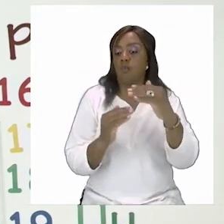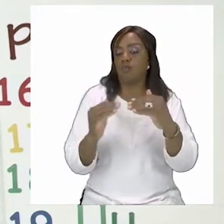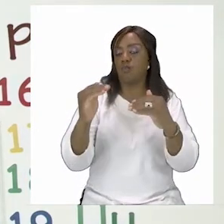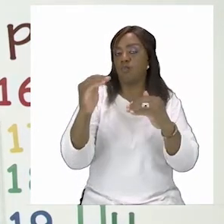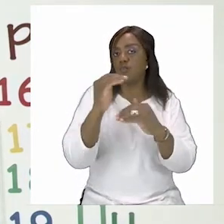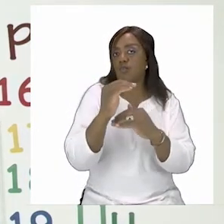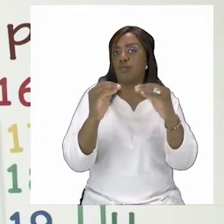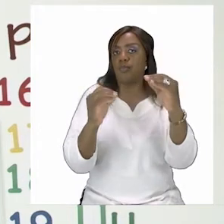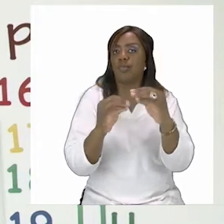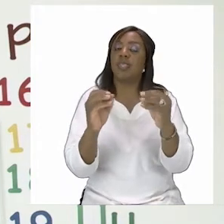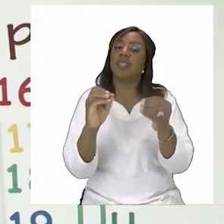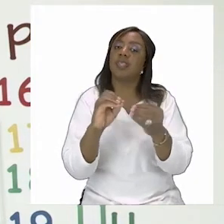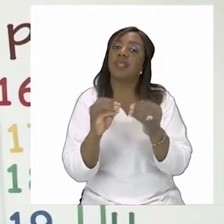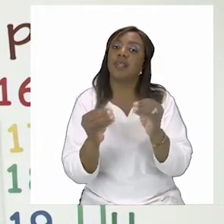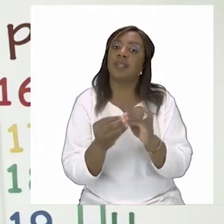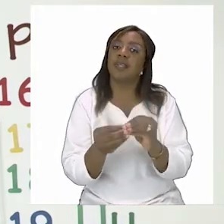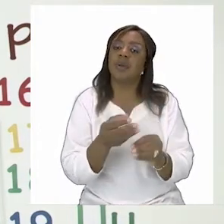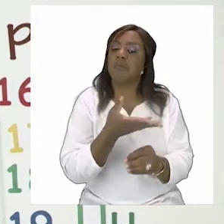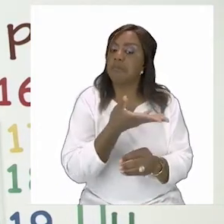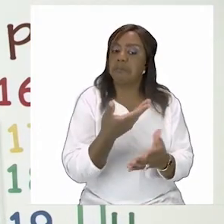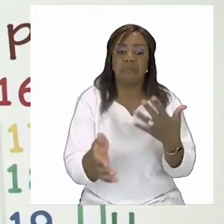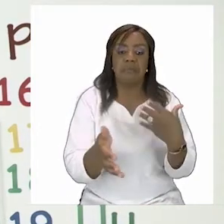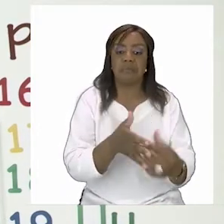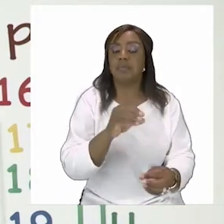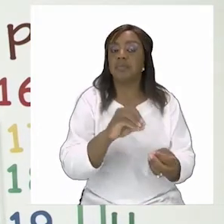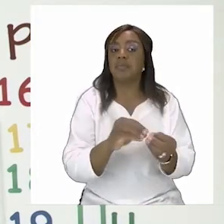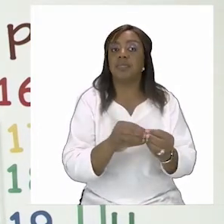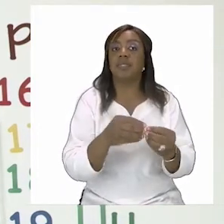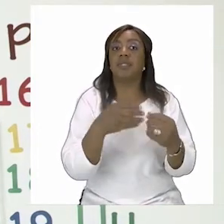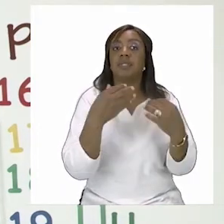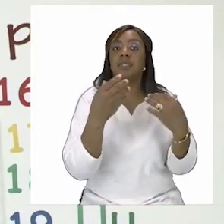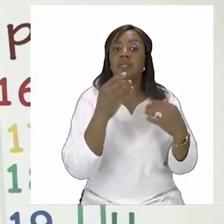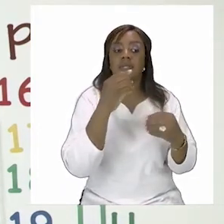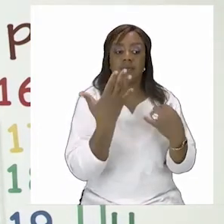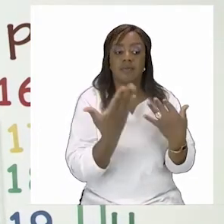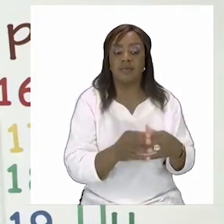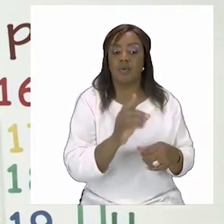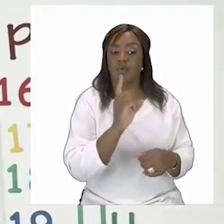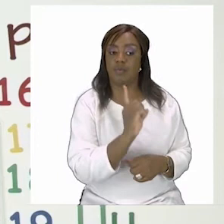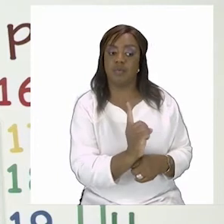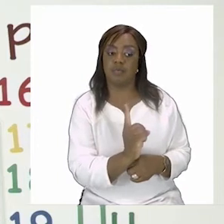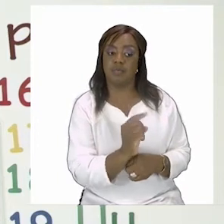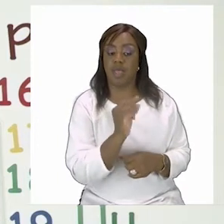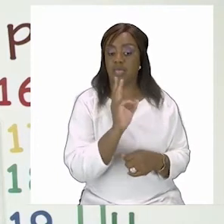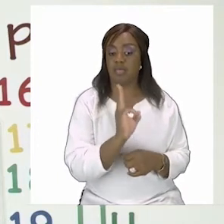numbers. Now, any number that ends with 1, 3,